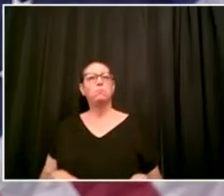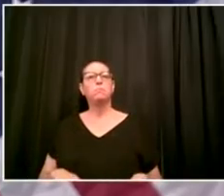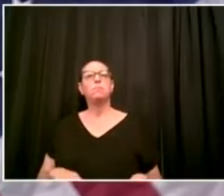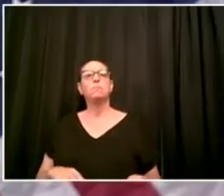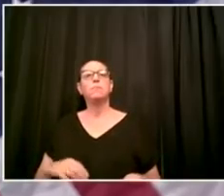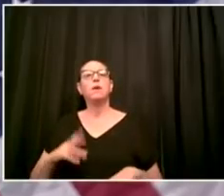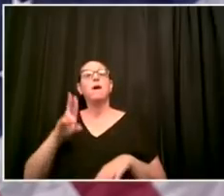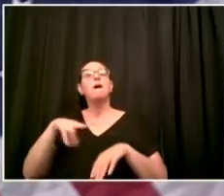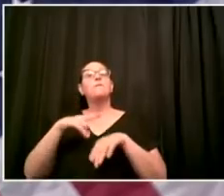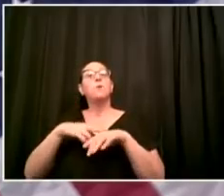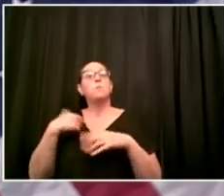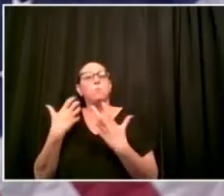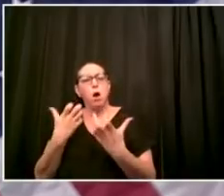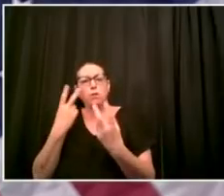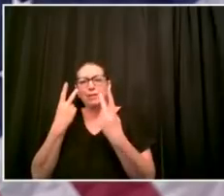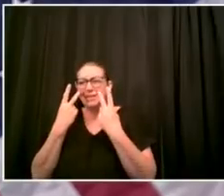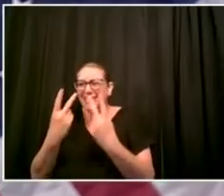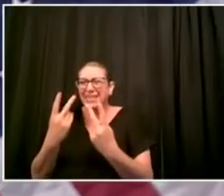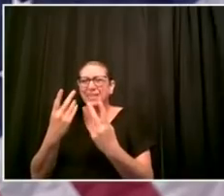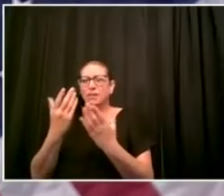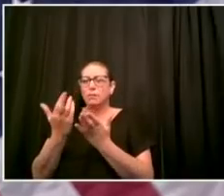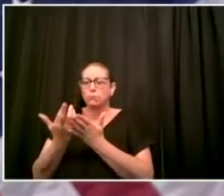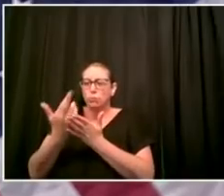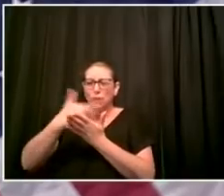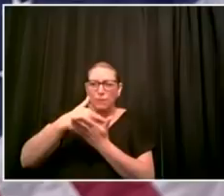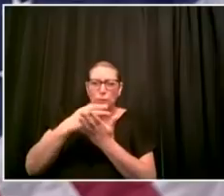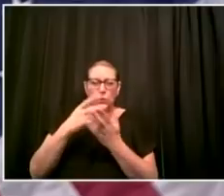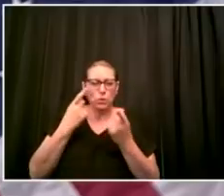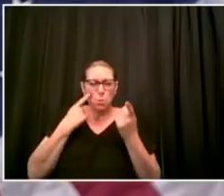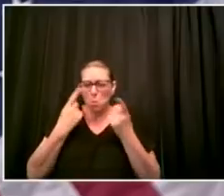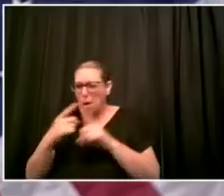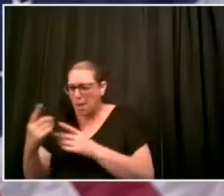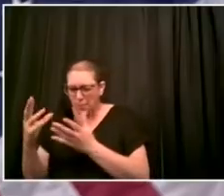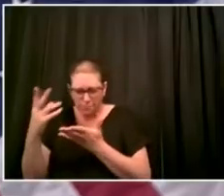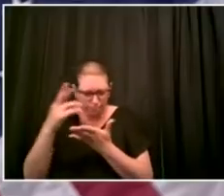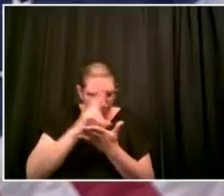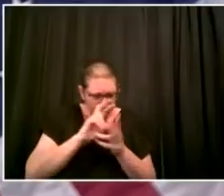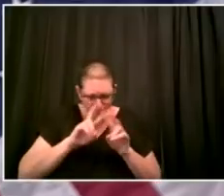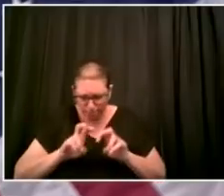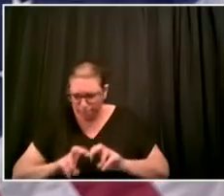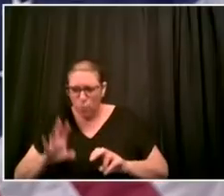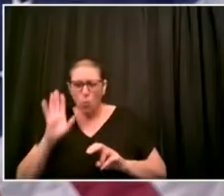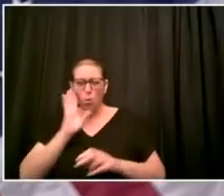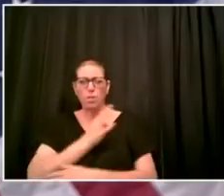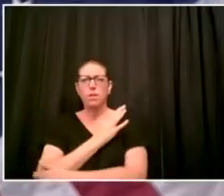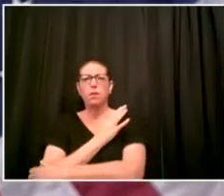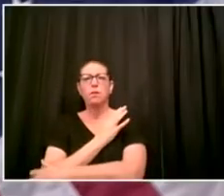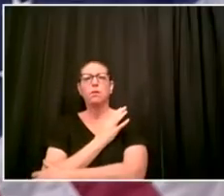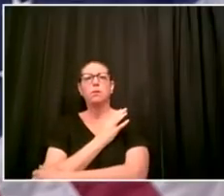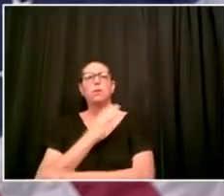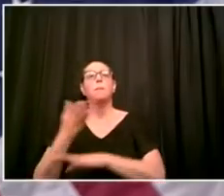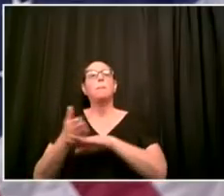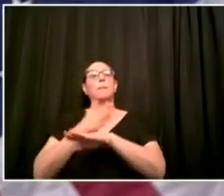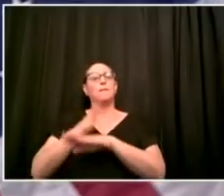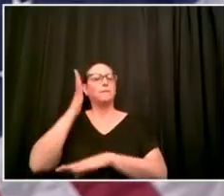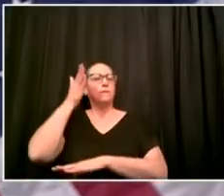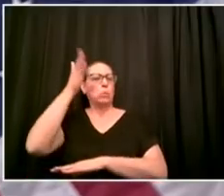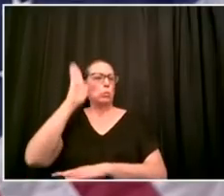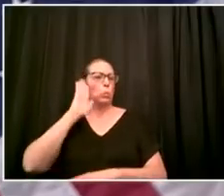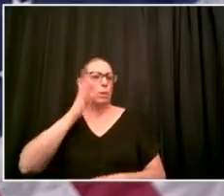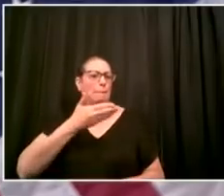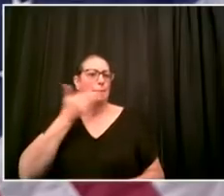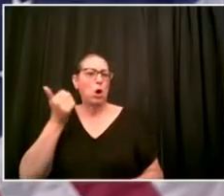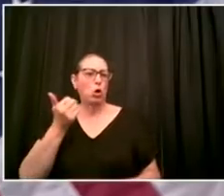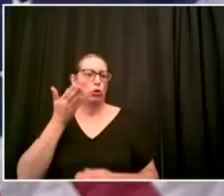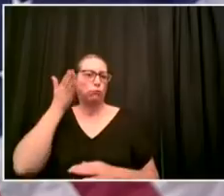going to tolerate disparities in this city. That's the bottom line. To Annabelle Palma, the important work of making sure that everything being done in